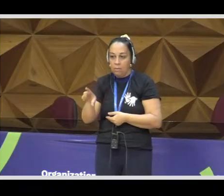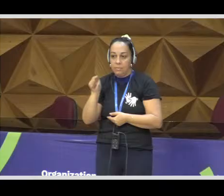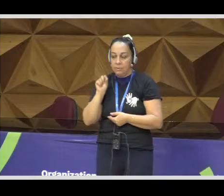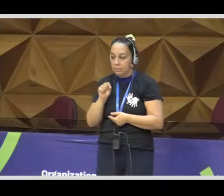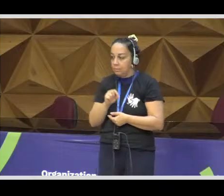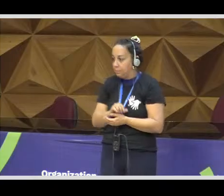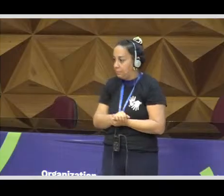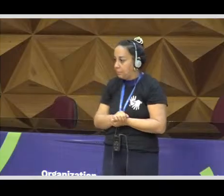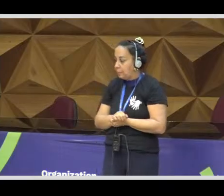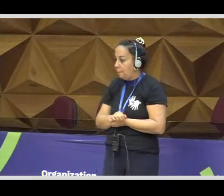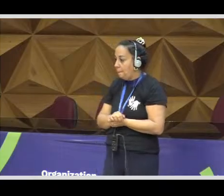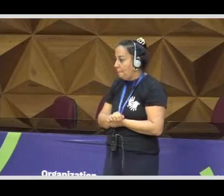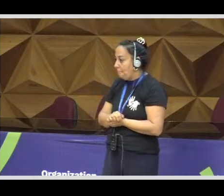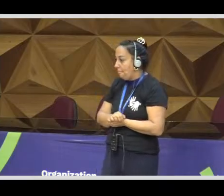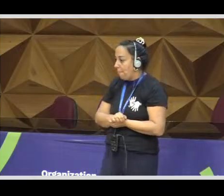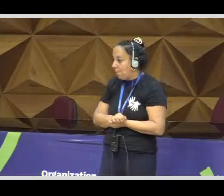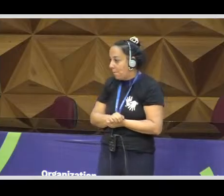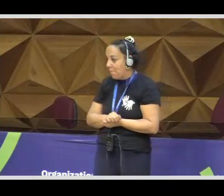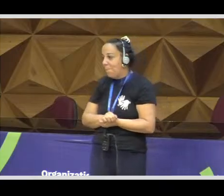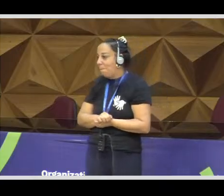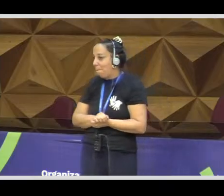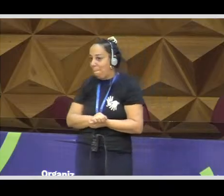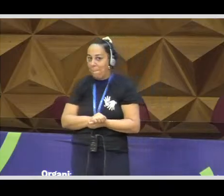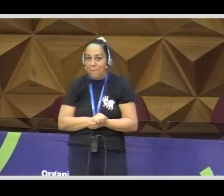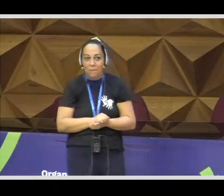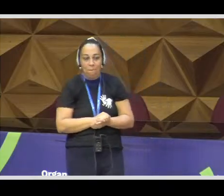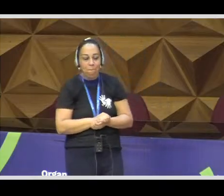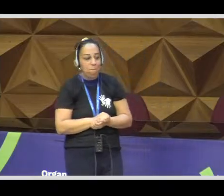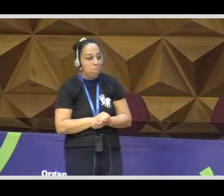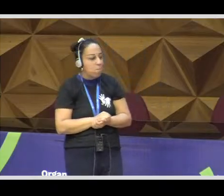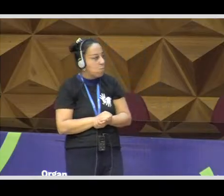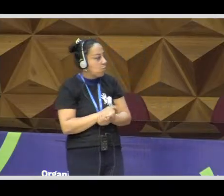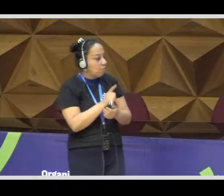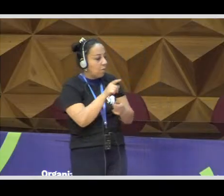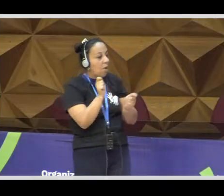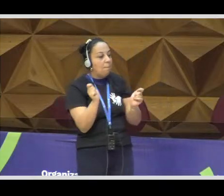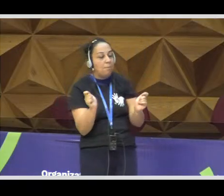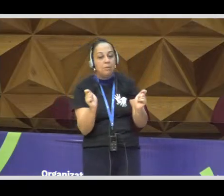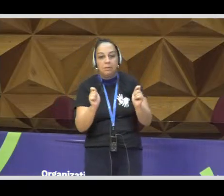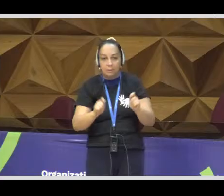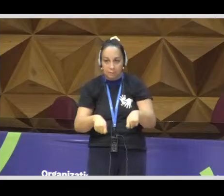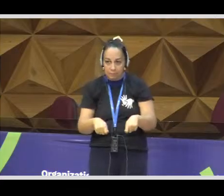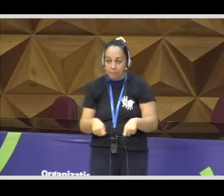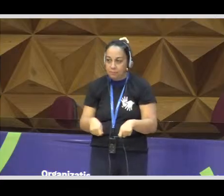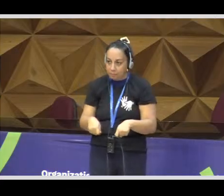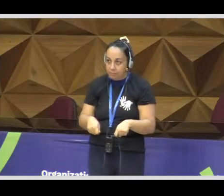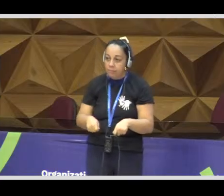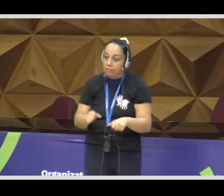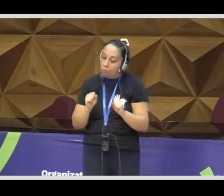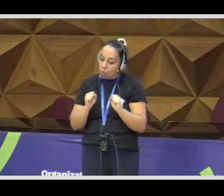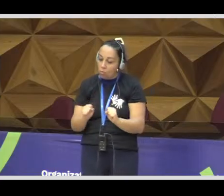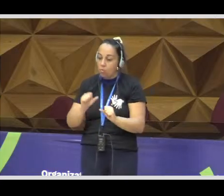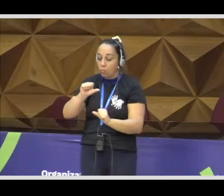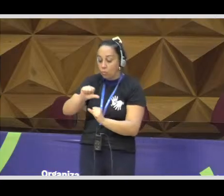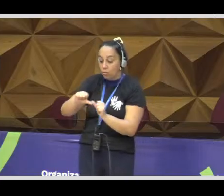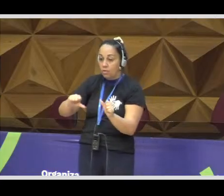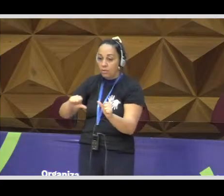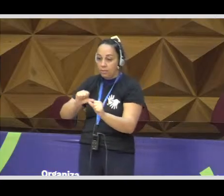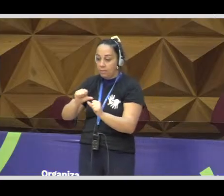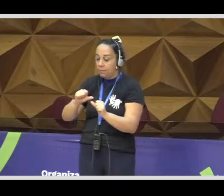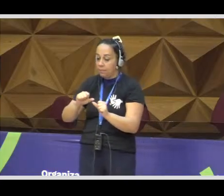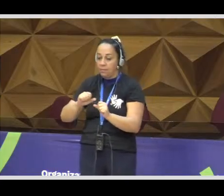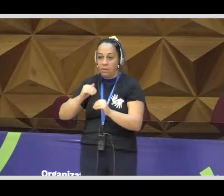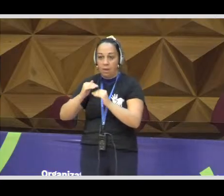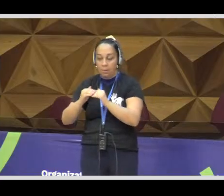So, potential benefits. We could alter or augment or replace the physical